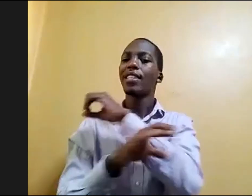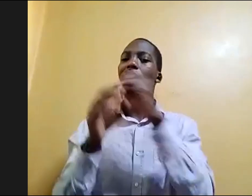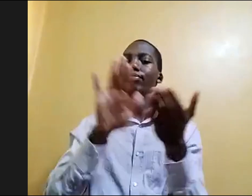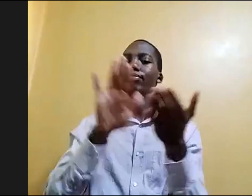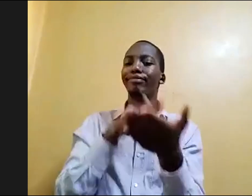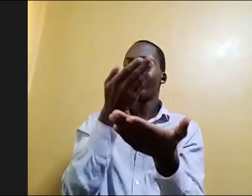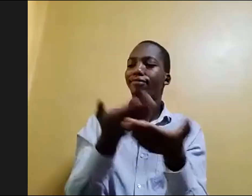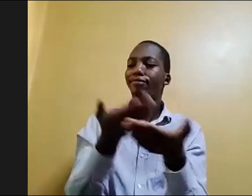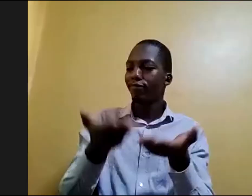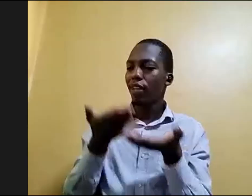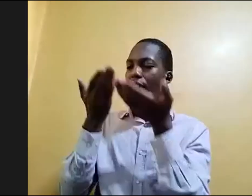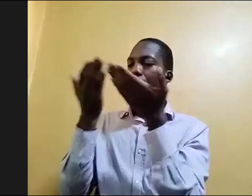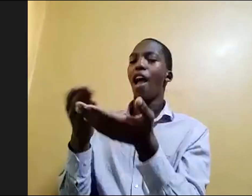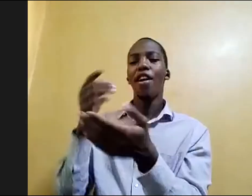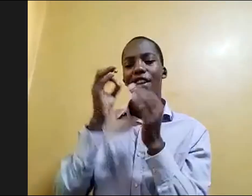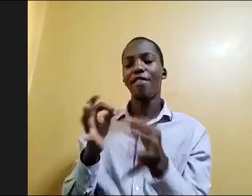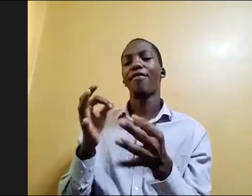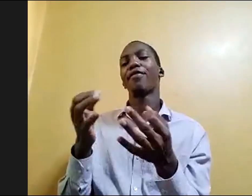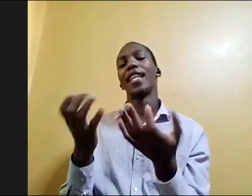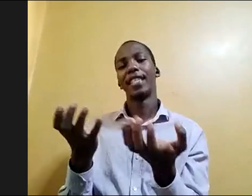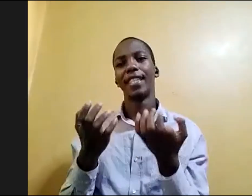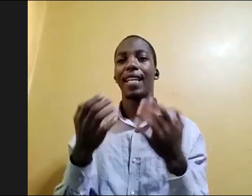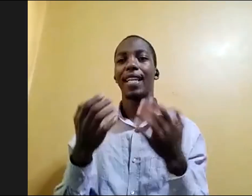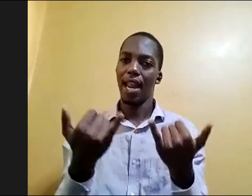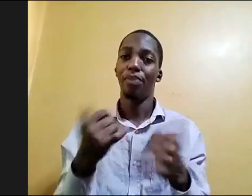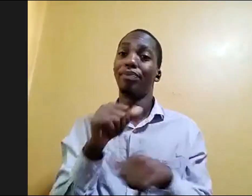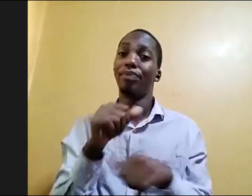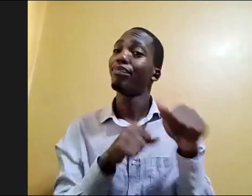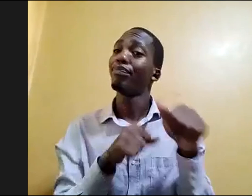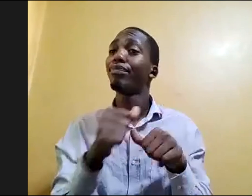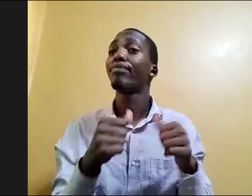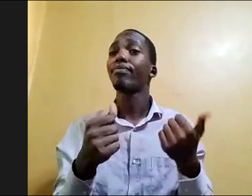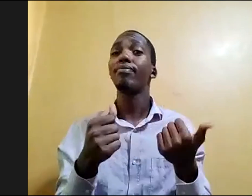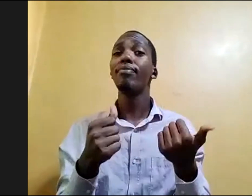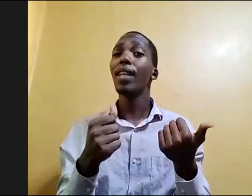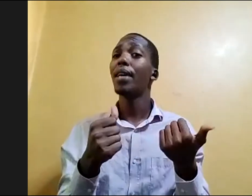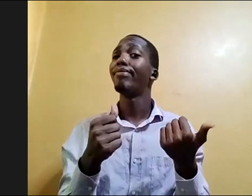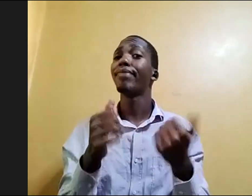countries if necessary. When it comes to the substances,